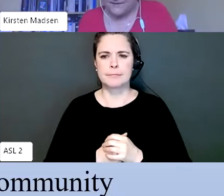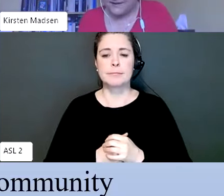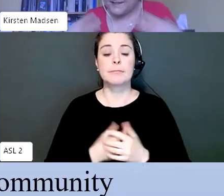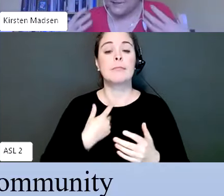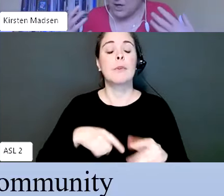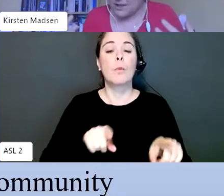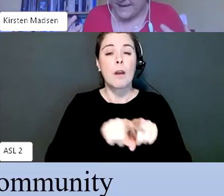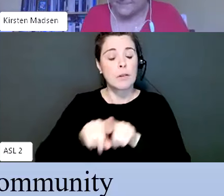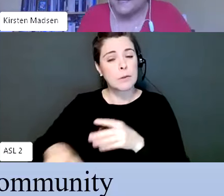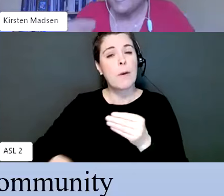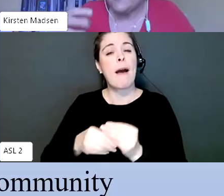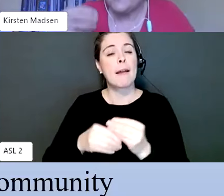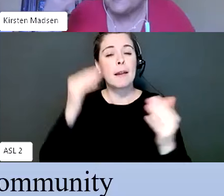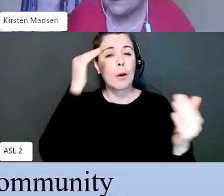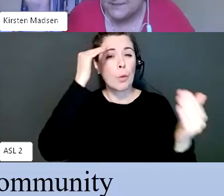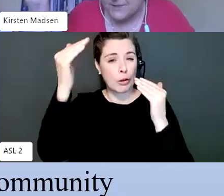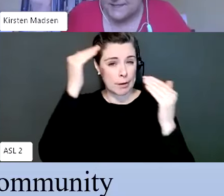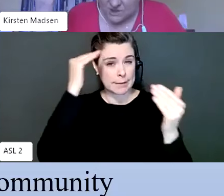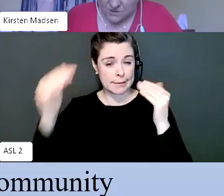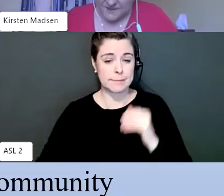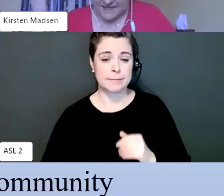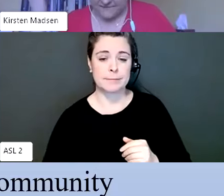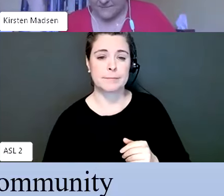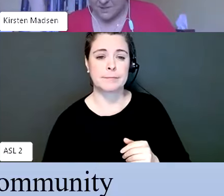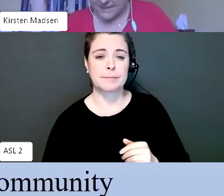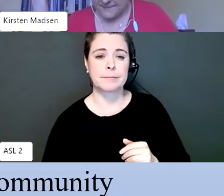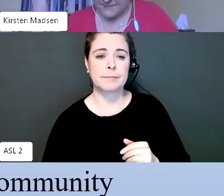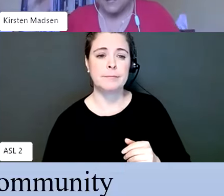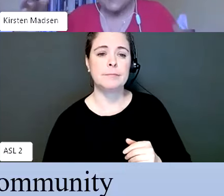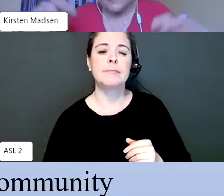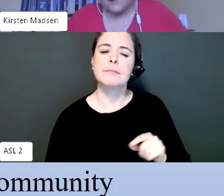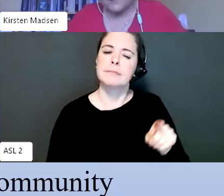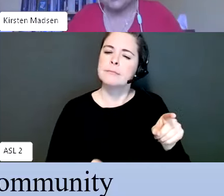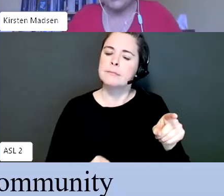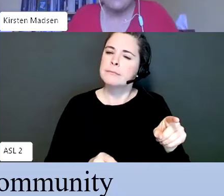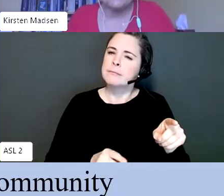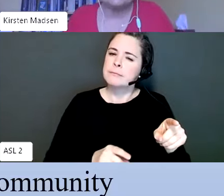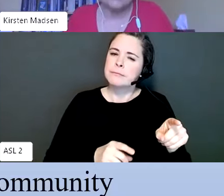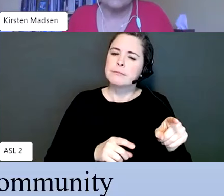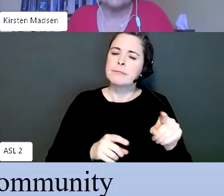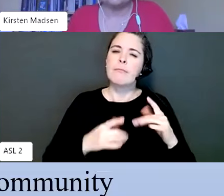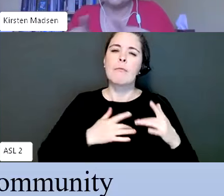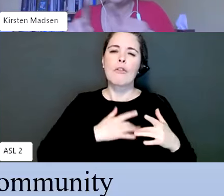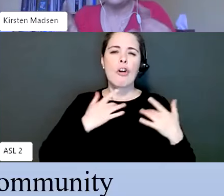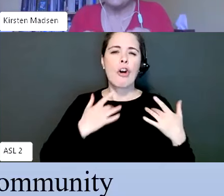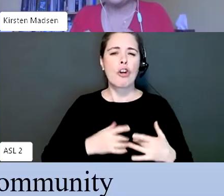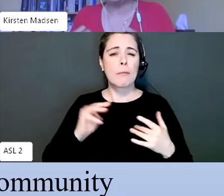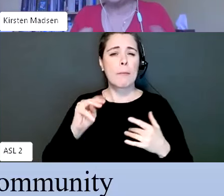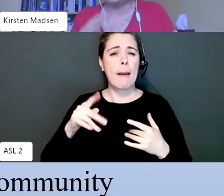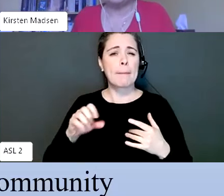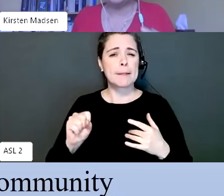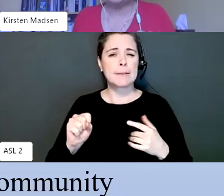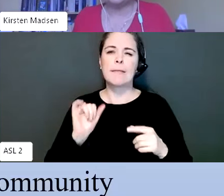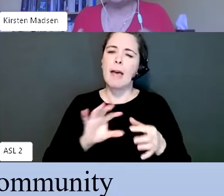within there is heart maps. And this was in response to the deaf community. So it's very much a hands-on activity. And